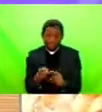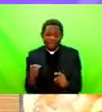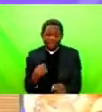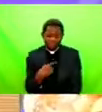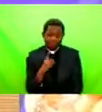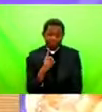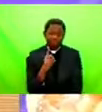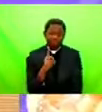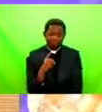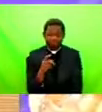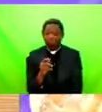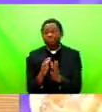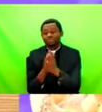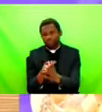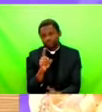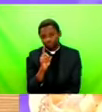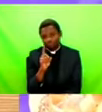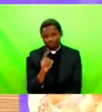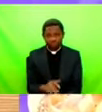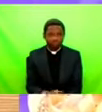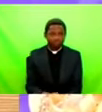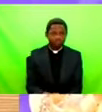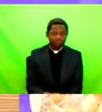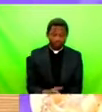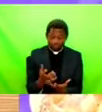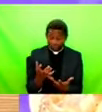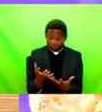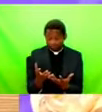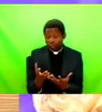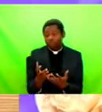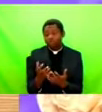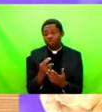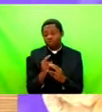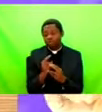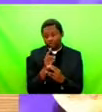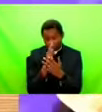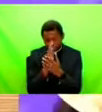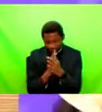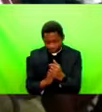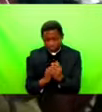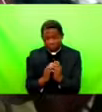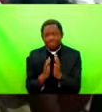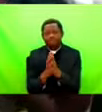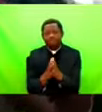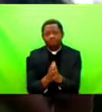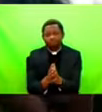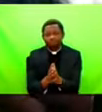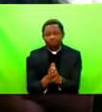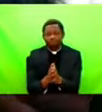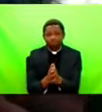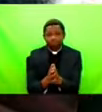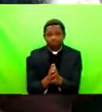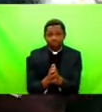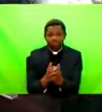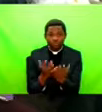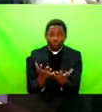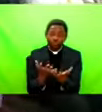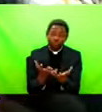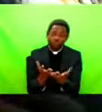down. I want to humbly make a request of you as I step down. My humble